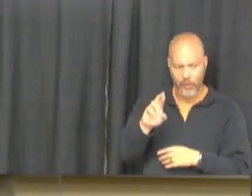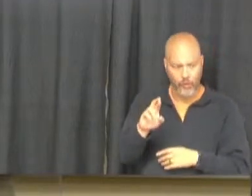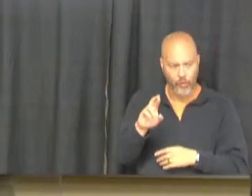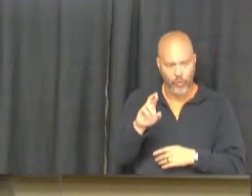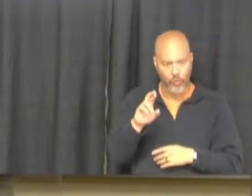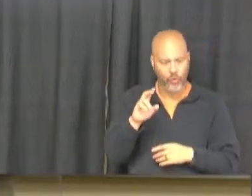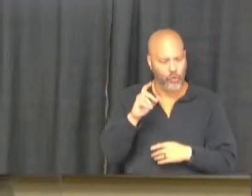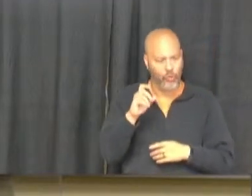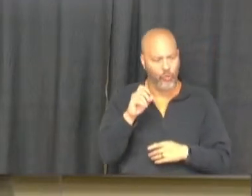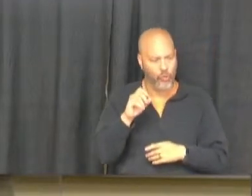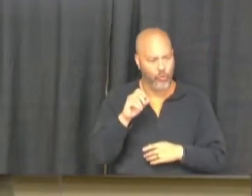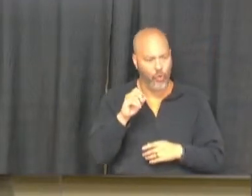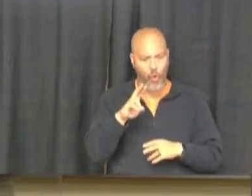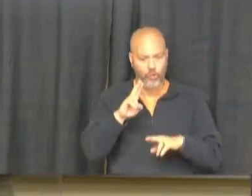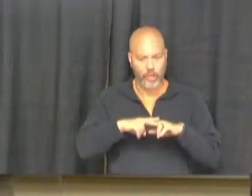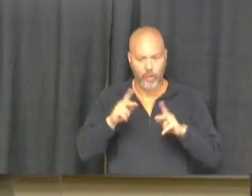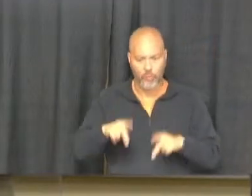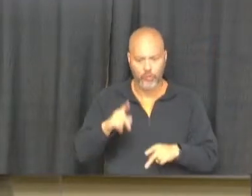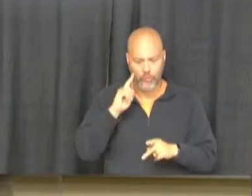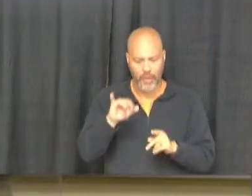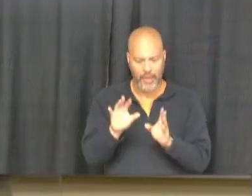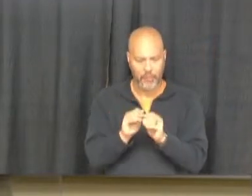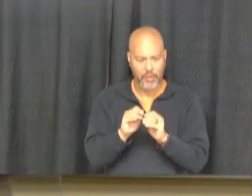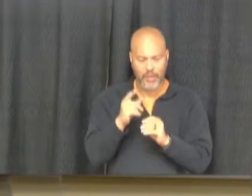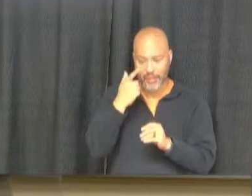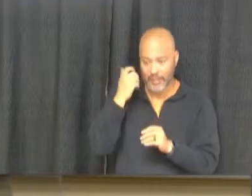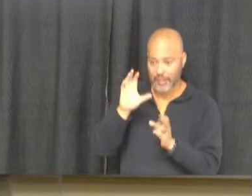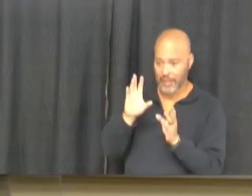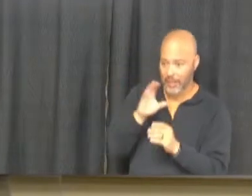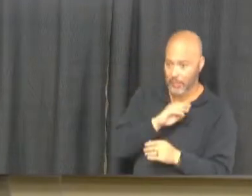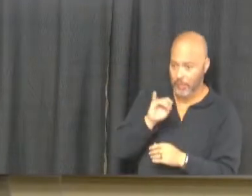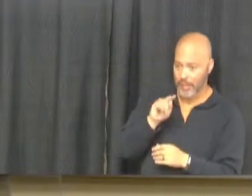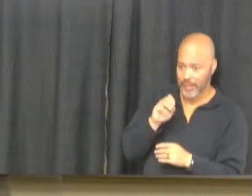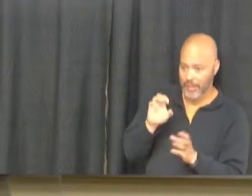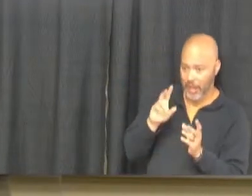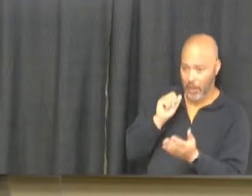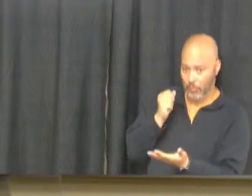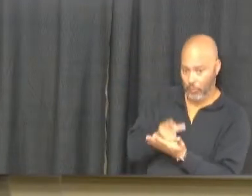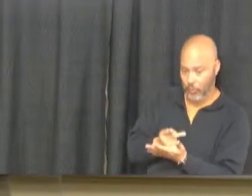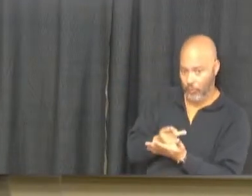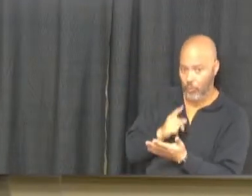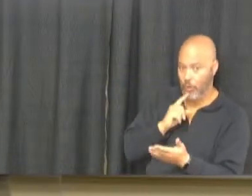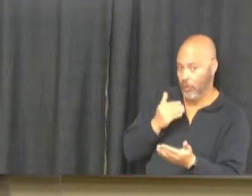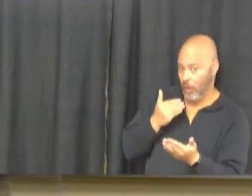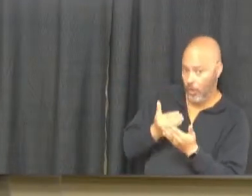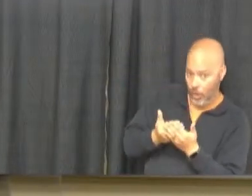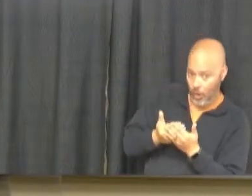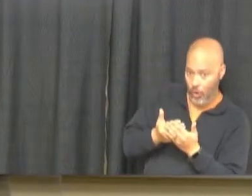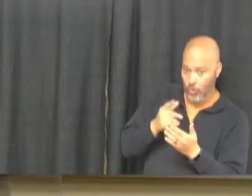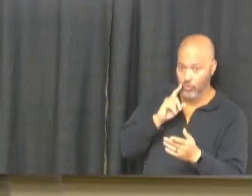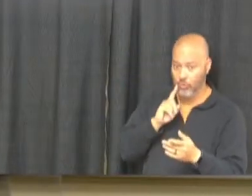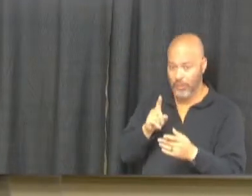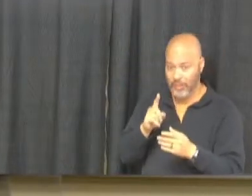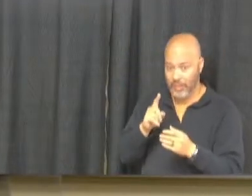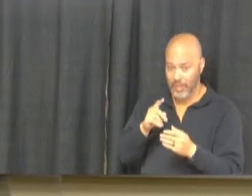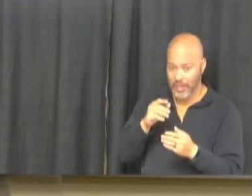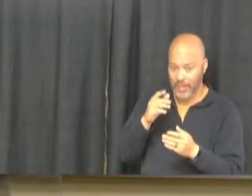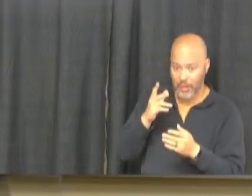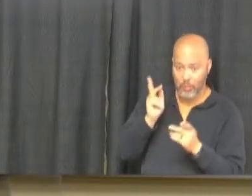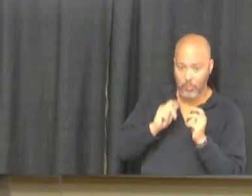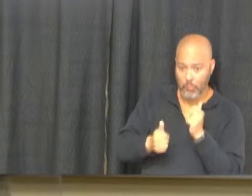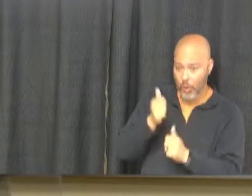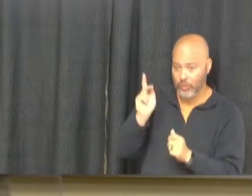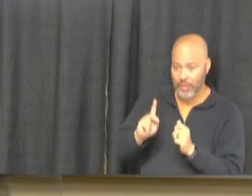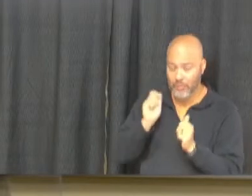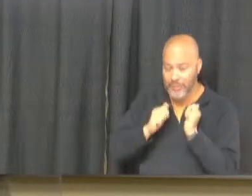committee. Since the committee approved it, was it close? Was it a tight margin? Was it mostly